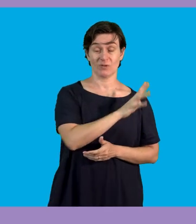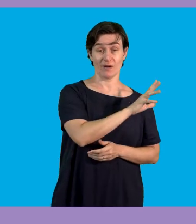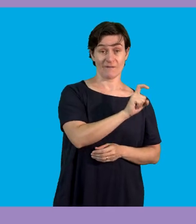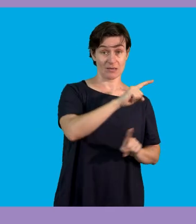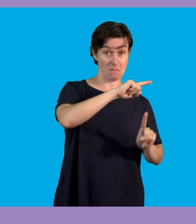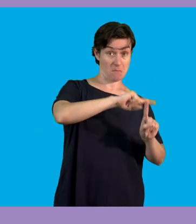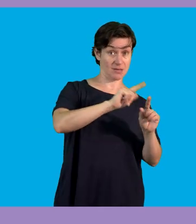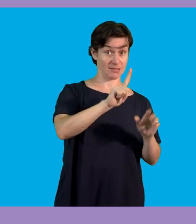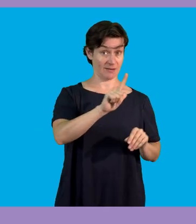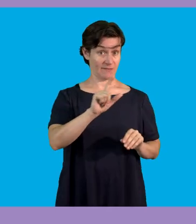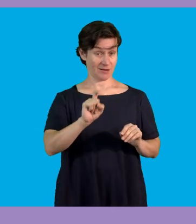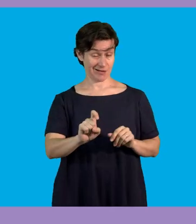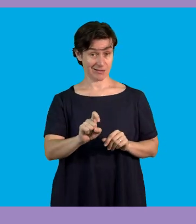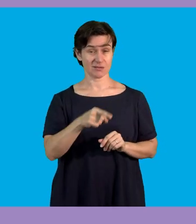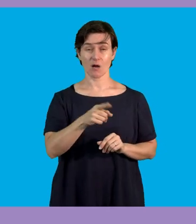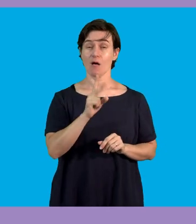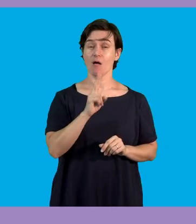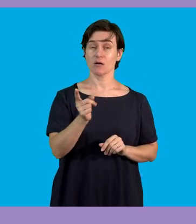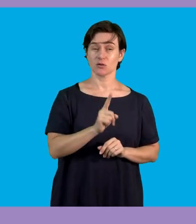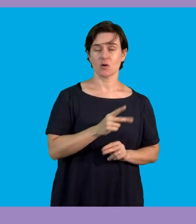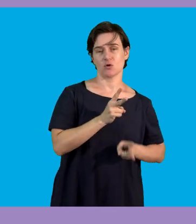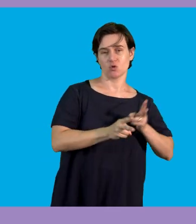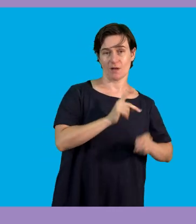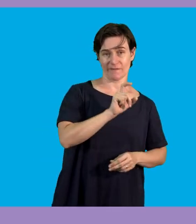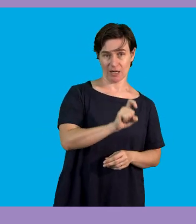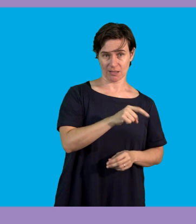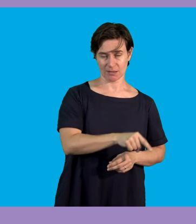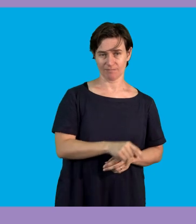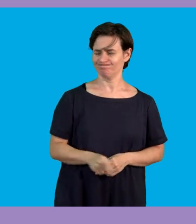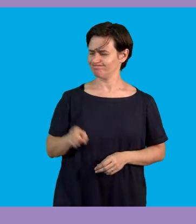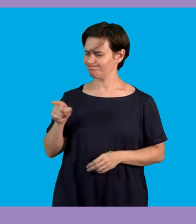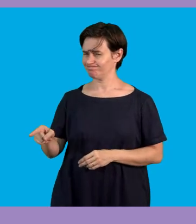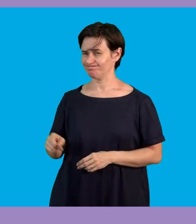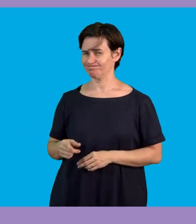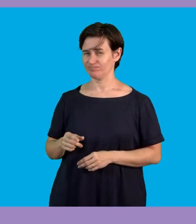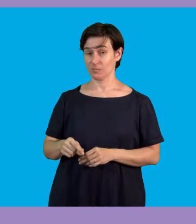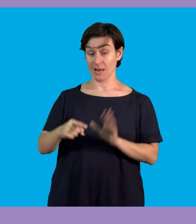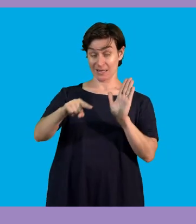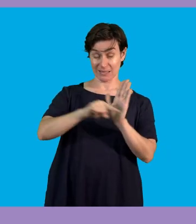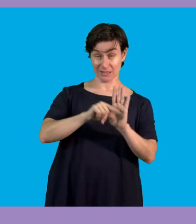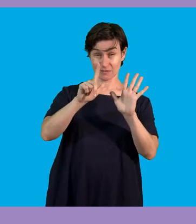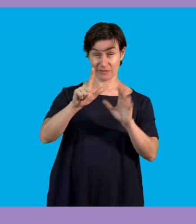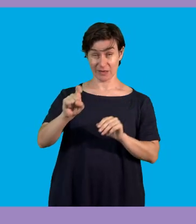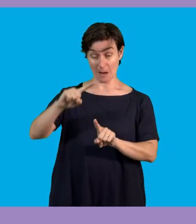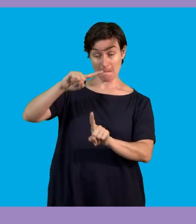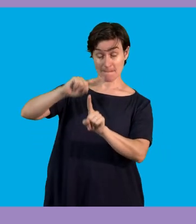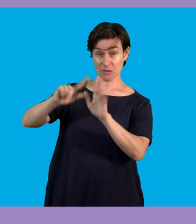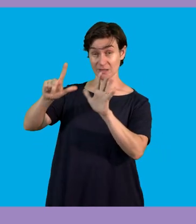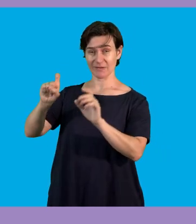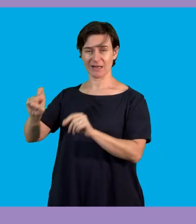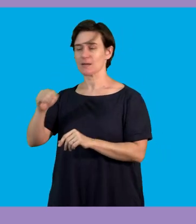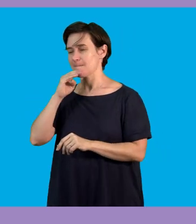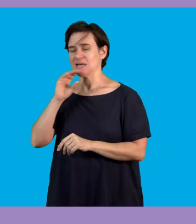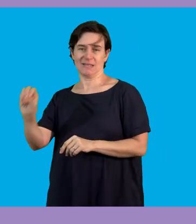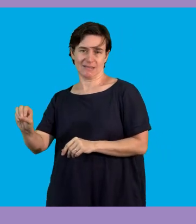5x plus 7x is 12x, and then 7x, negative 7x and positive